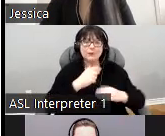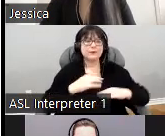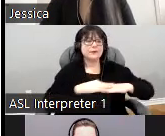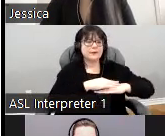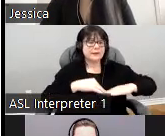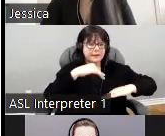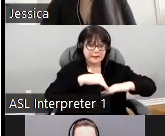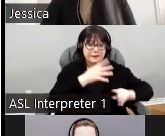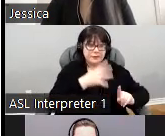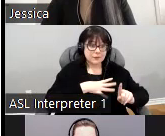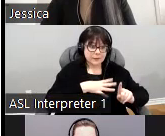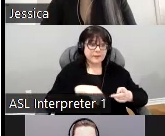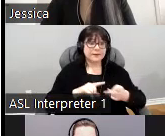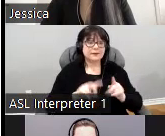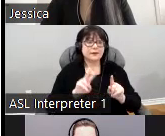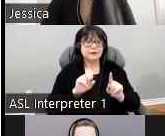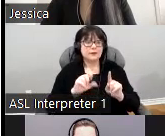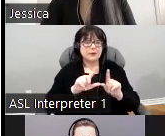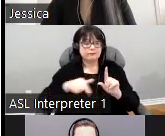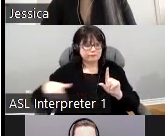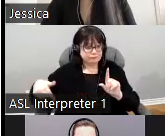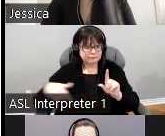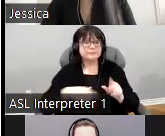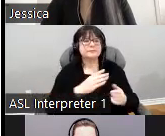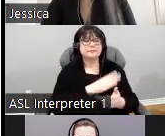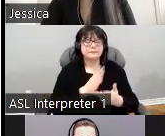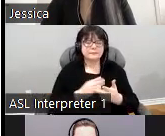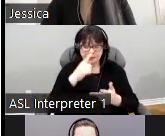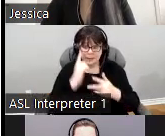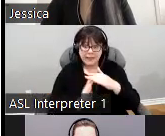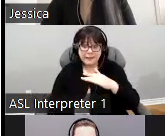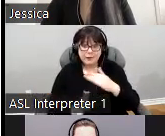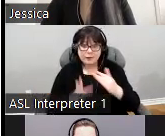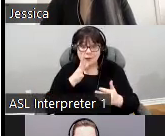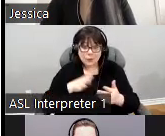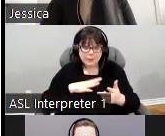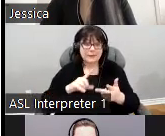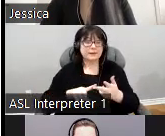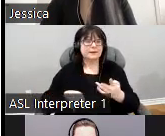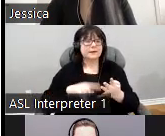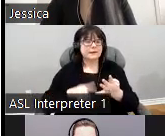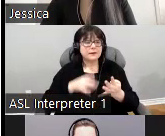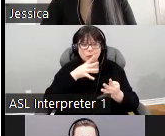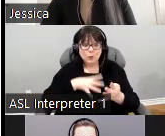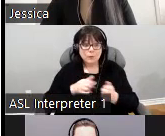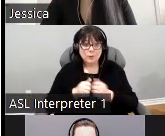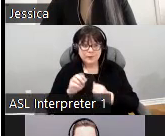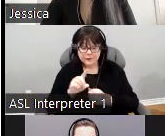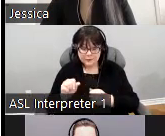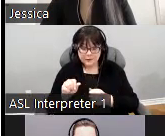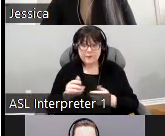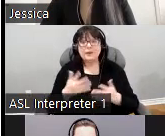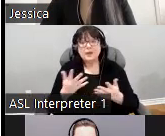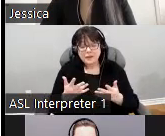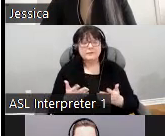LGBTQIA+ people, Black and immigrant women, women living with disabilities, or living in rural